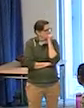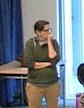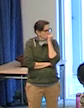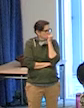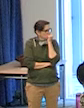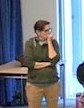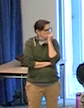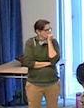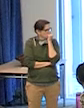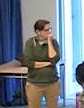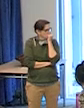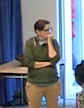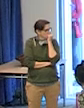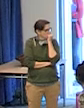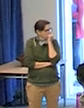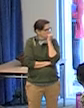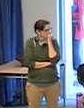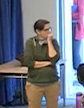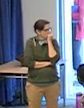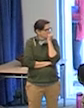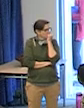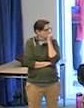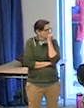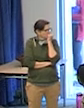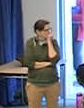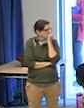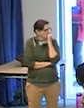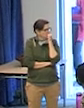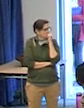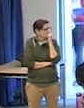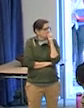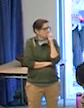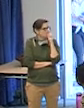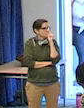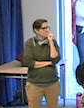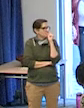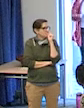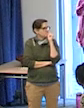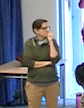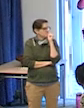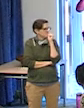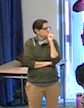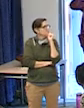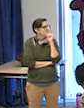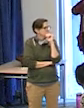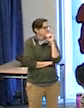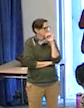Under white supremacy, you, with the responses that are there, you really see fear as the key component of its